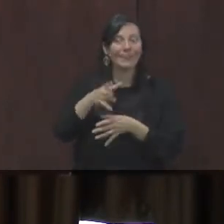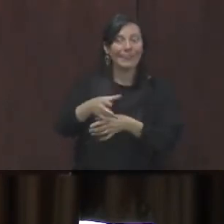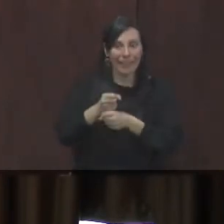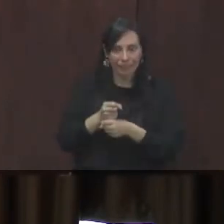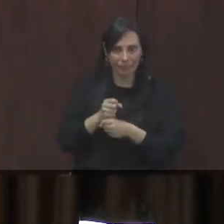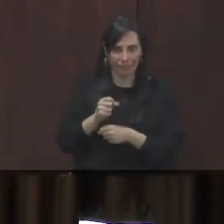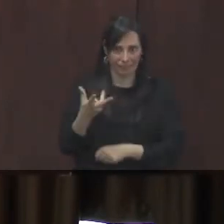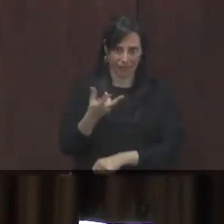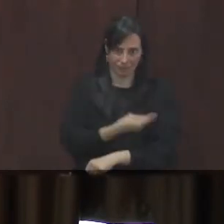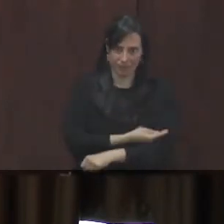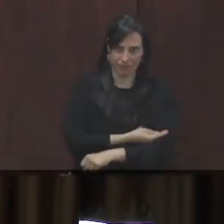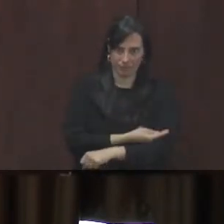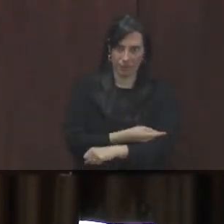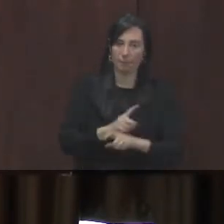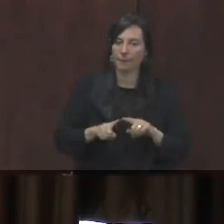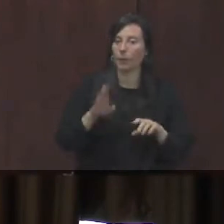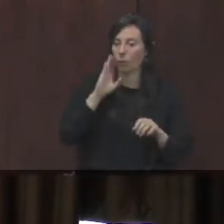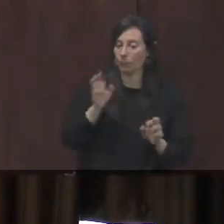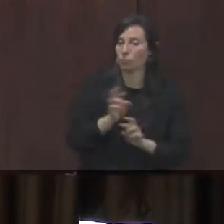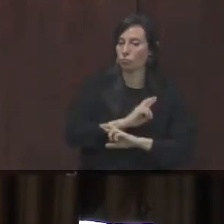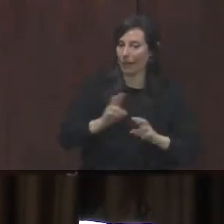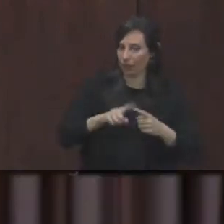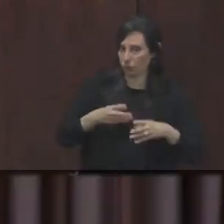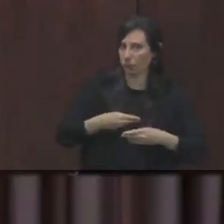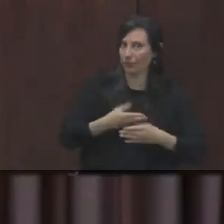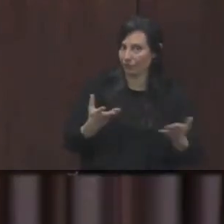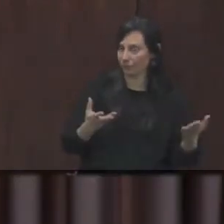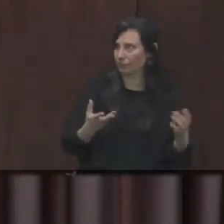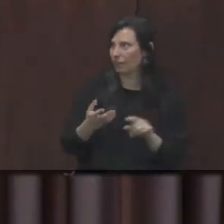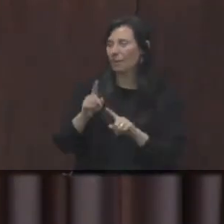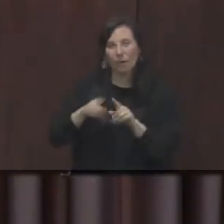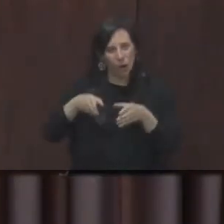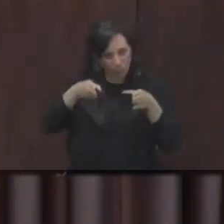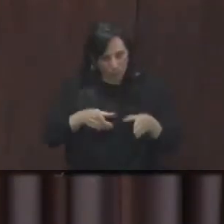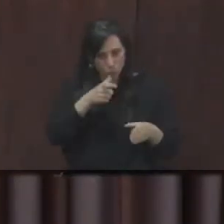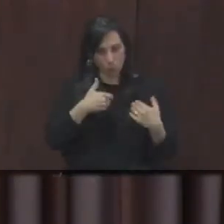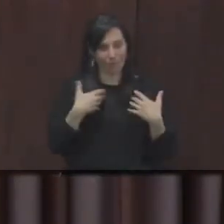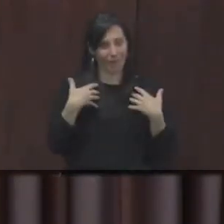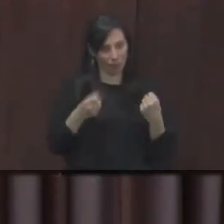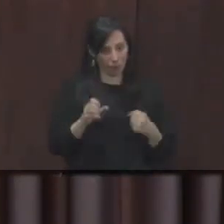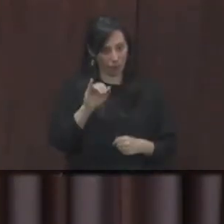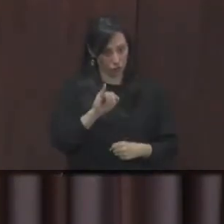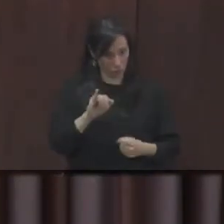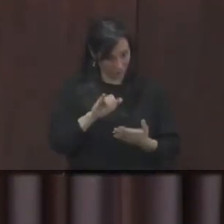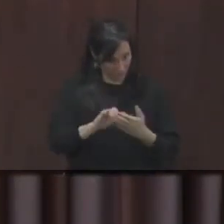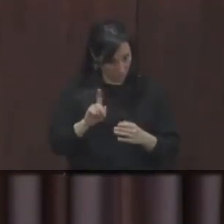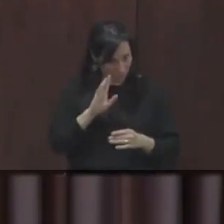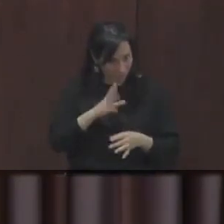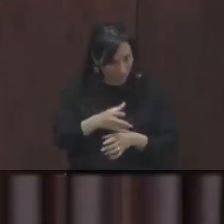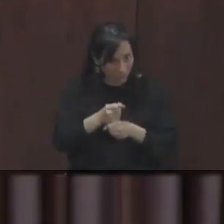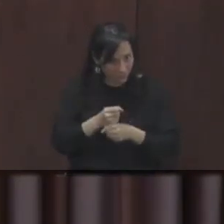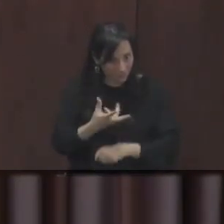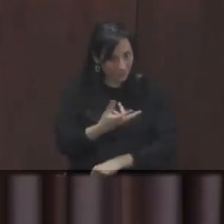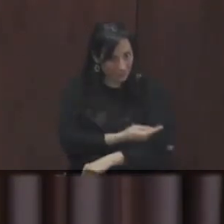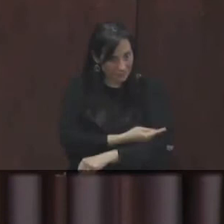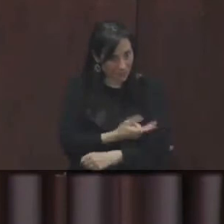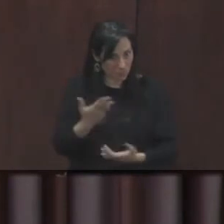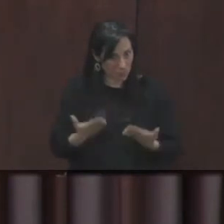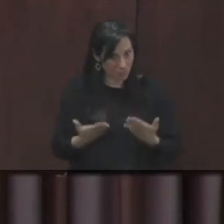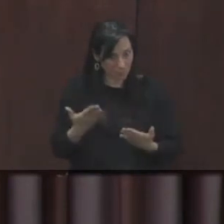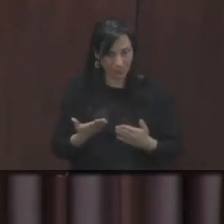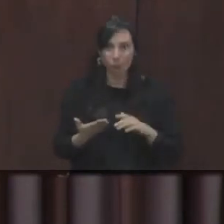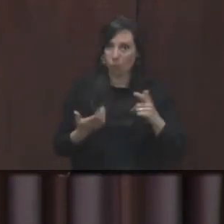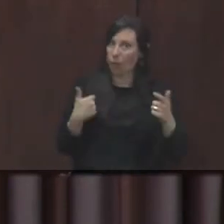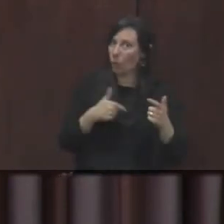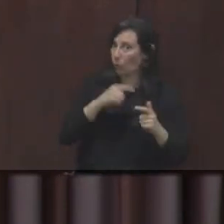And most people who have insurance, that's the place where many people will get their vaccines. Yeah, Okay. well, yes, that's what we would